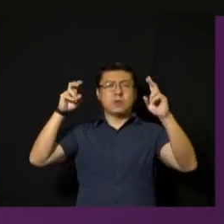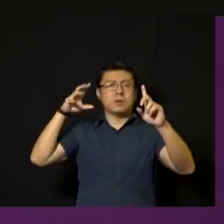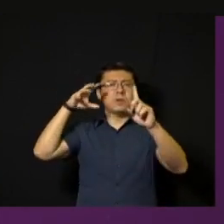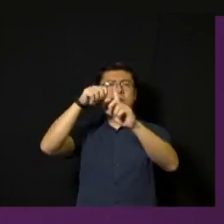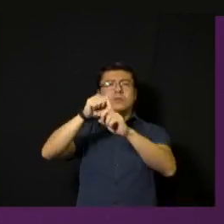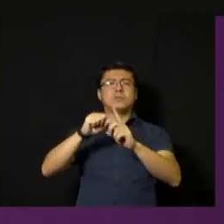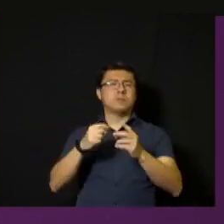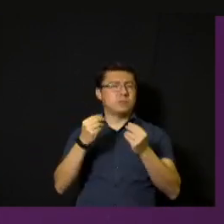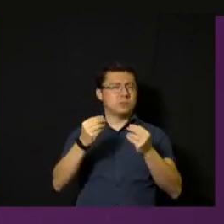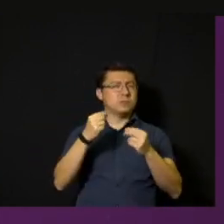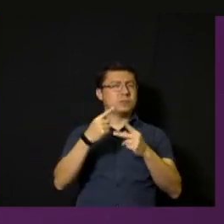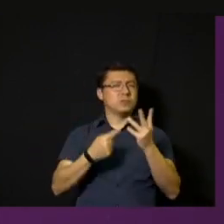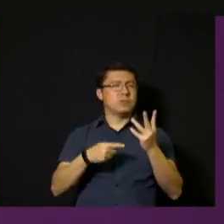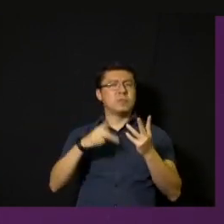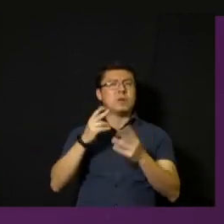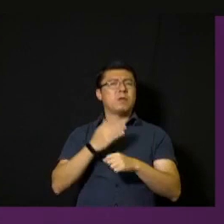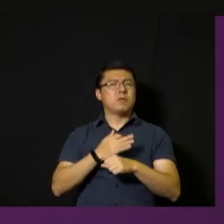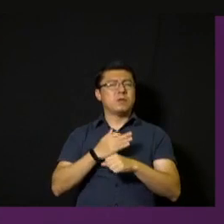dream, Ariel?